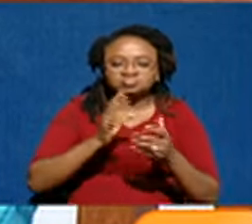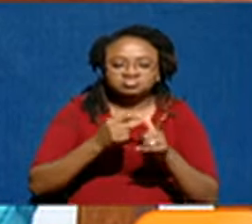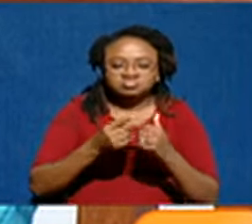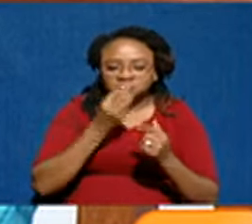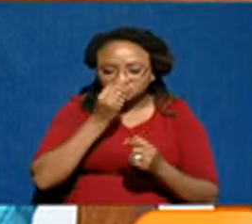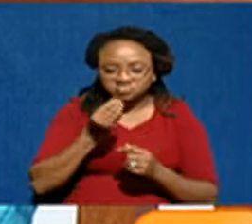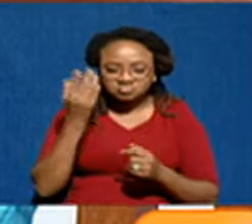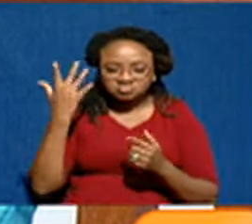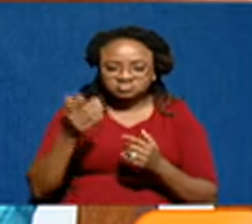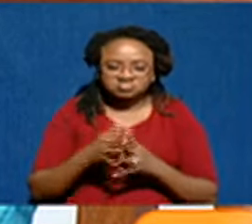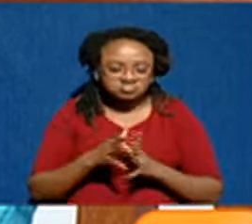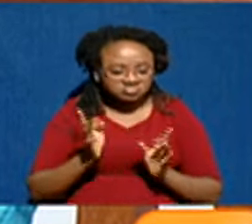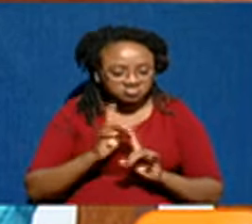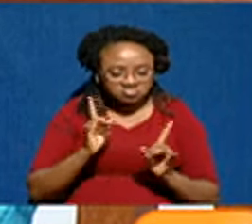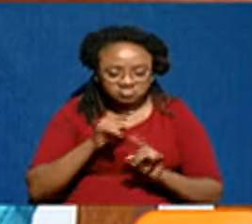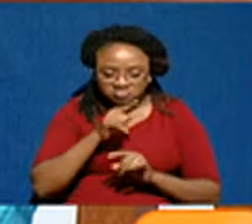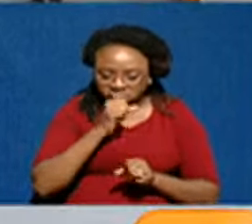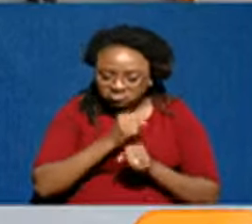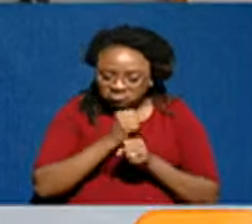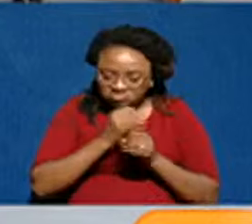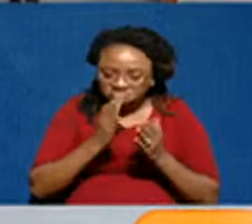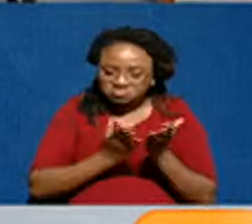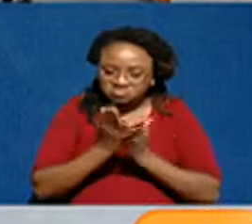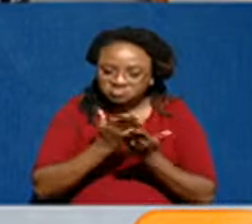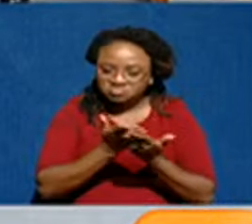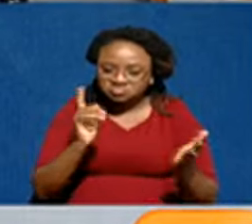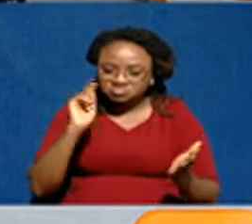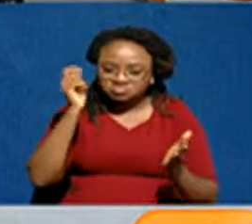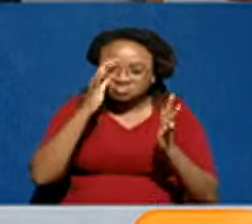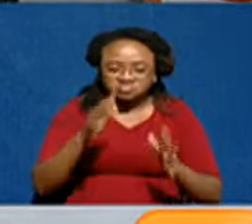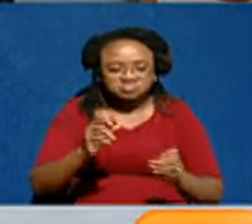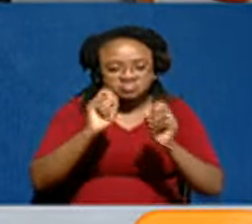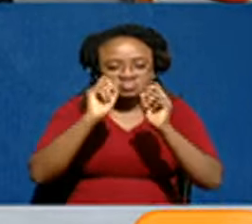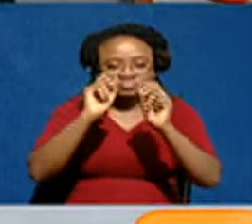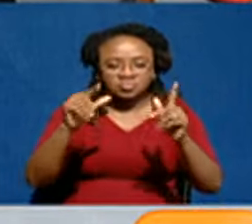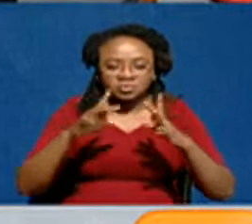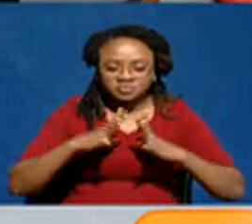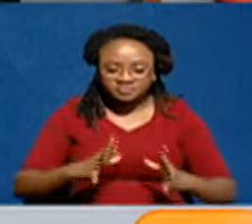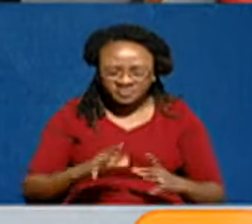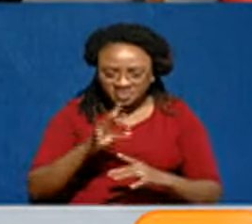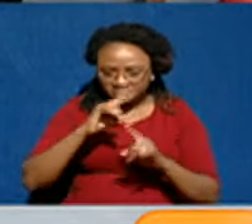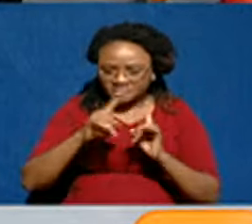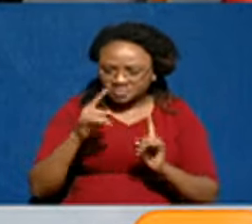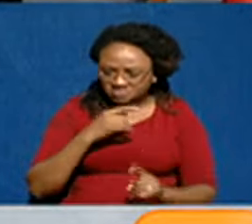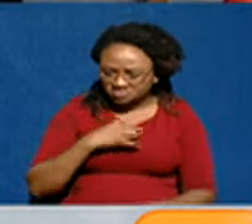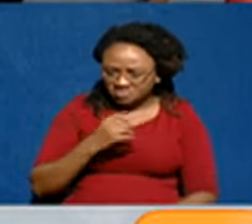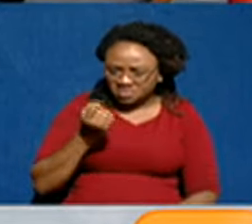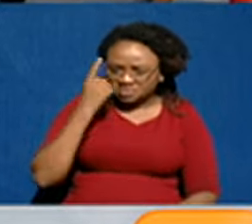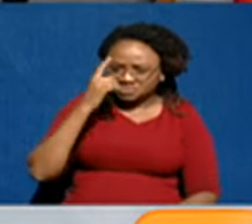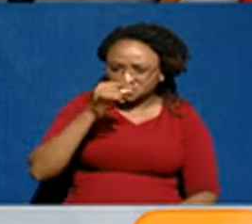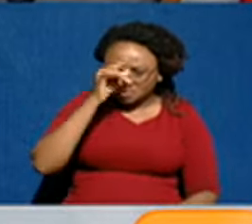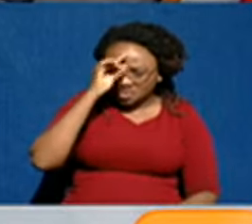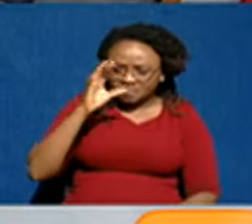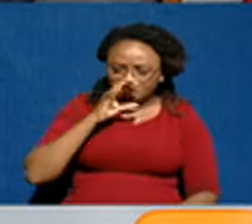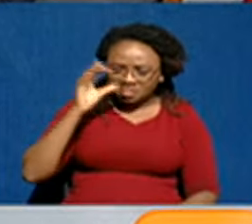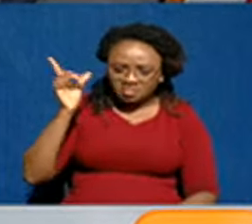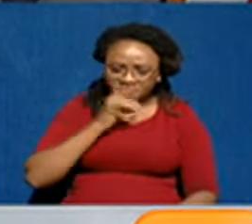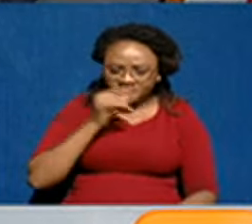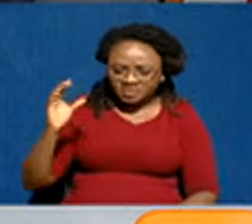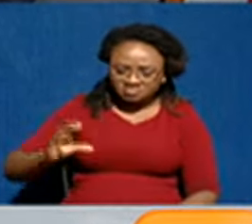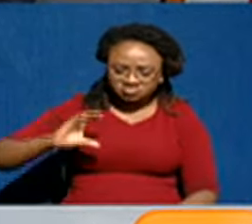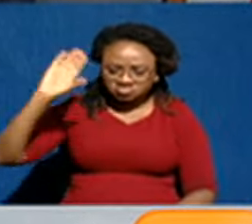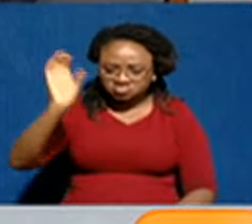Mm. Dr. Atellah, speaking of money, I understand the government disbursed the 2.4 billion shillings intended for